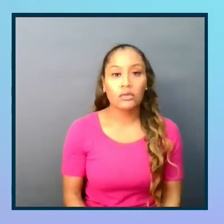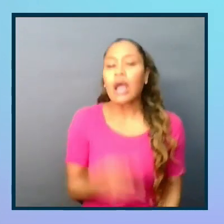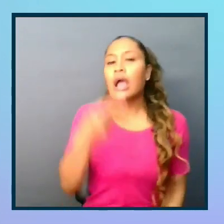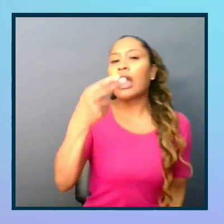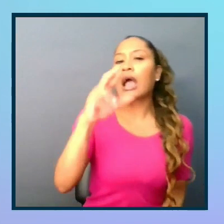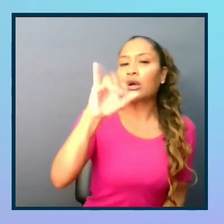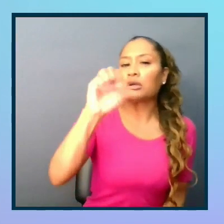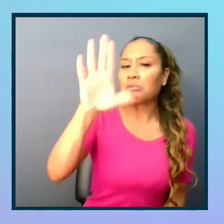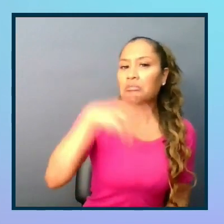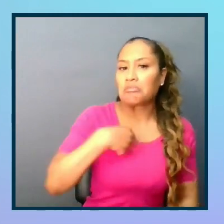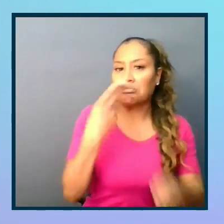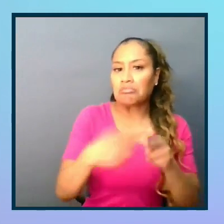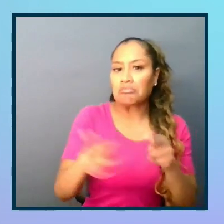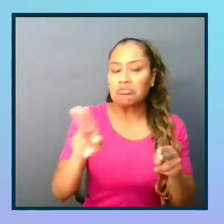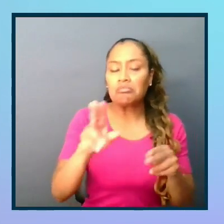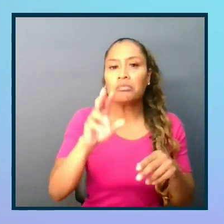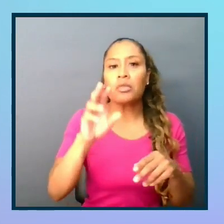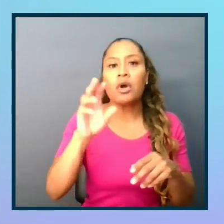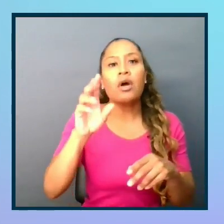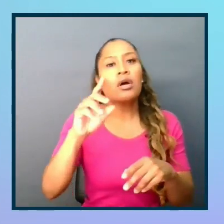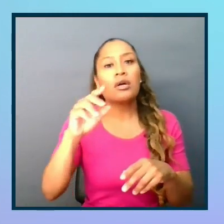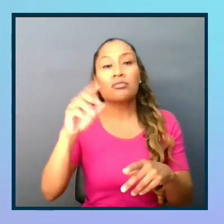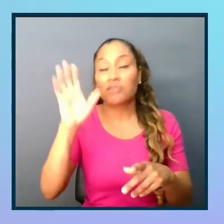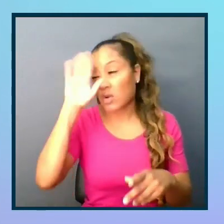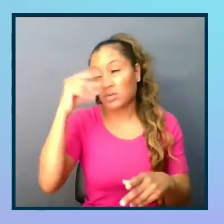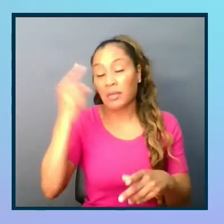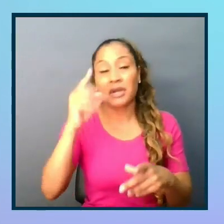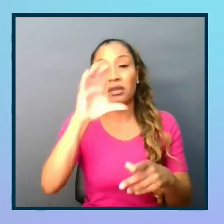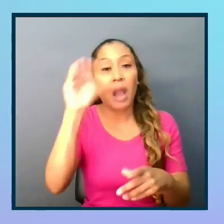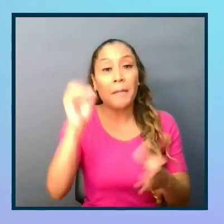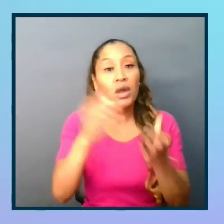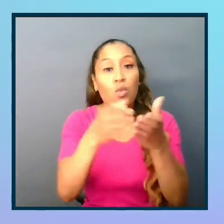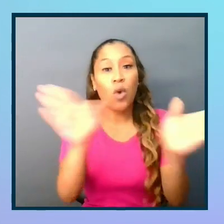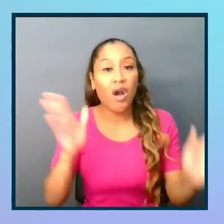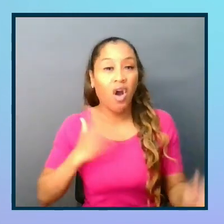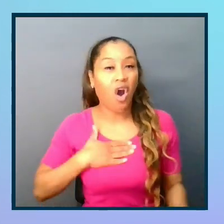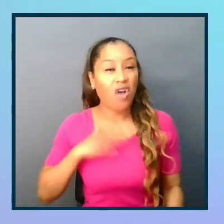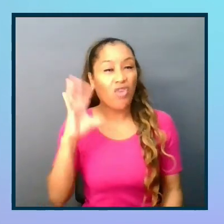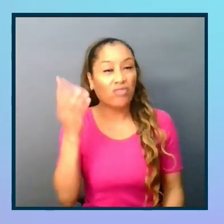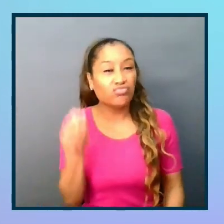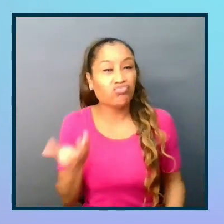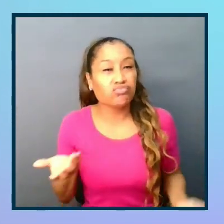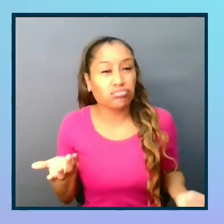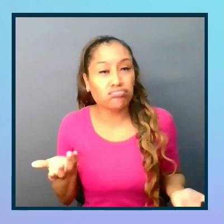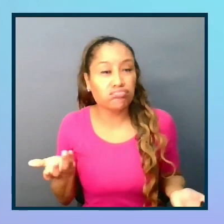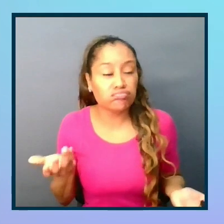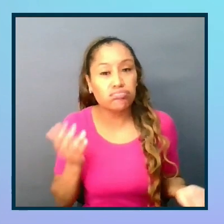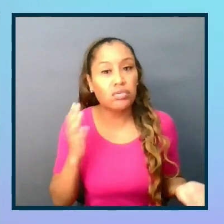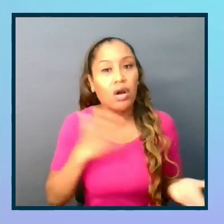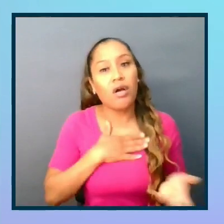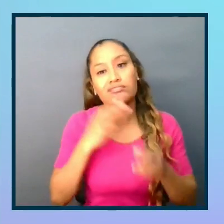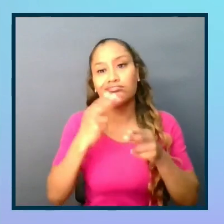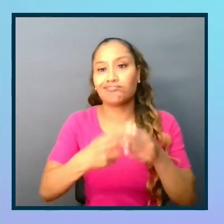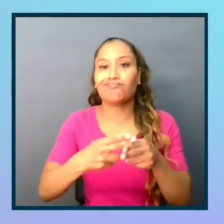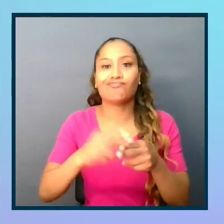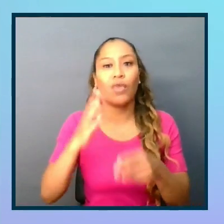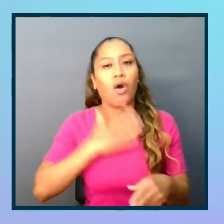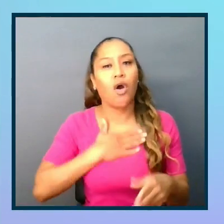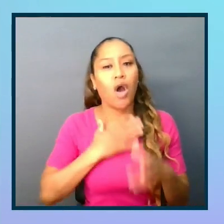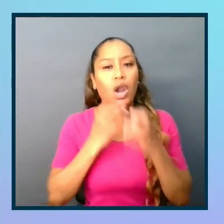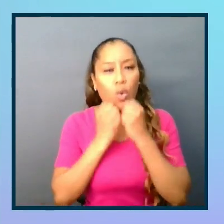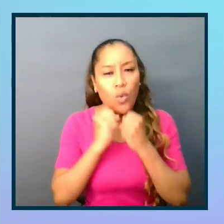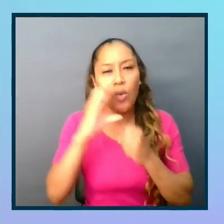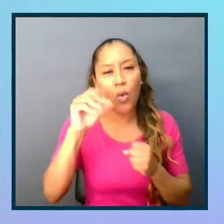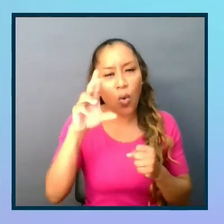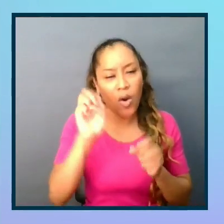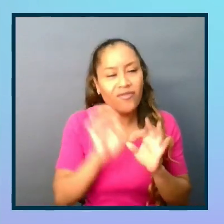blurb. I think it's something company wide. It's part of our culture. I mean, we have what we call our core values, and one of them is